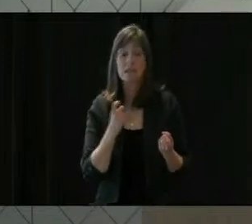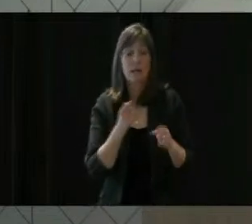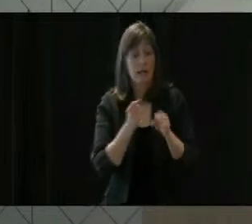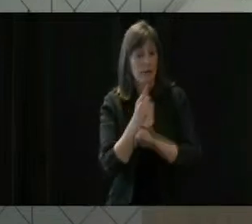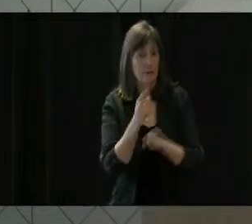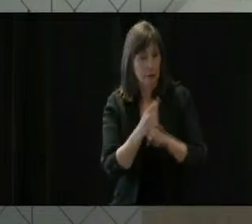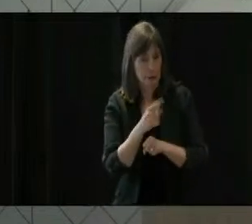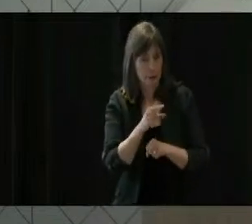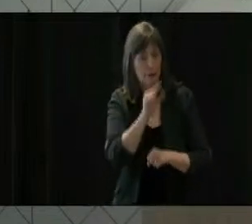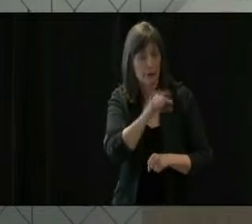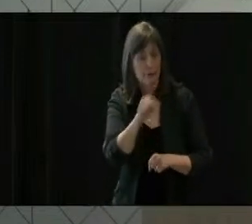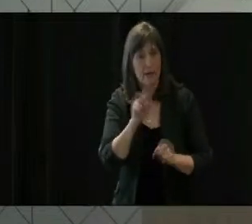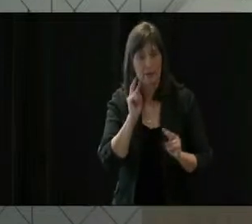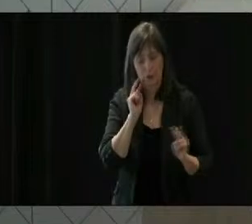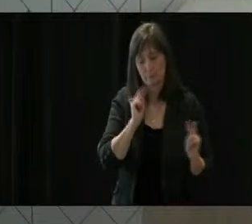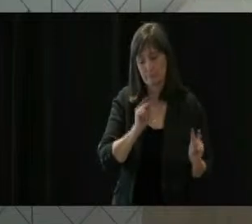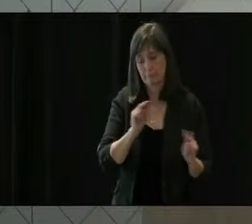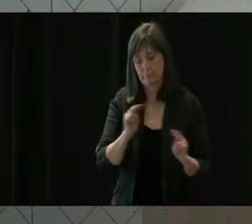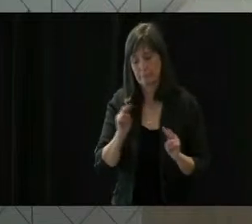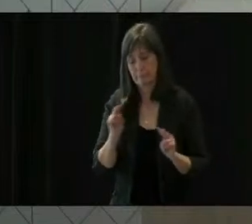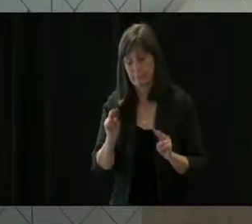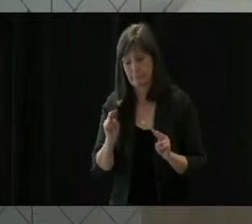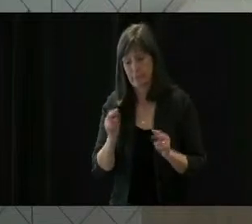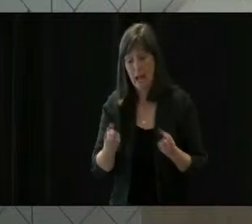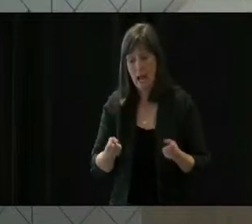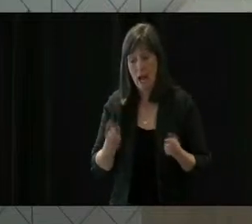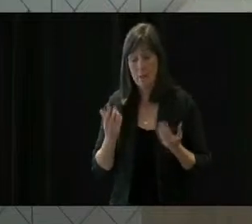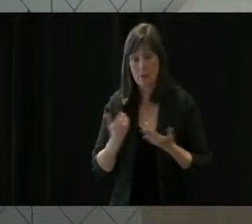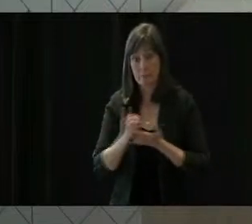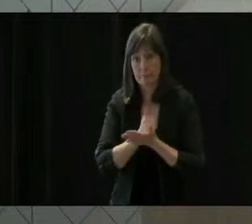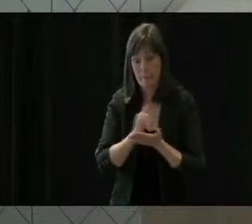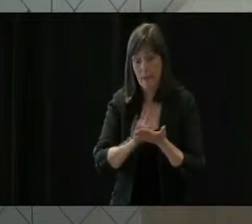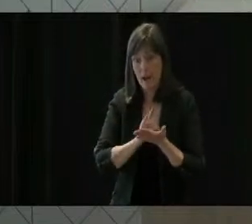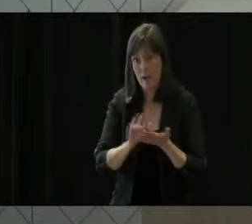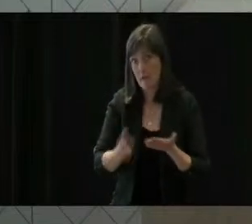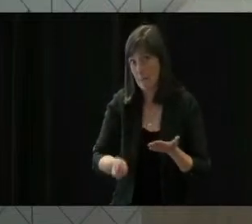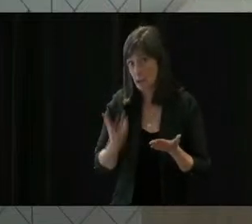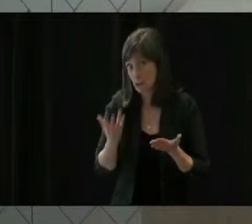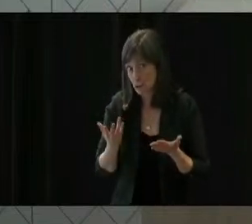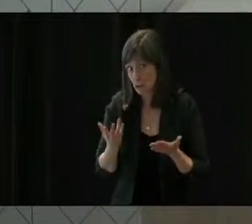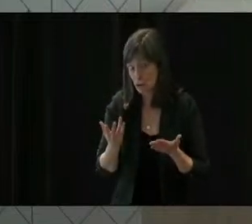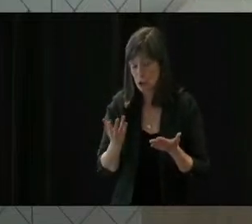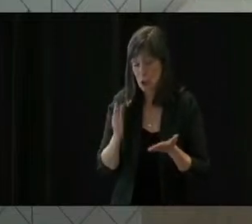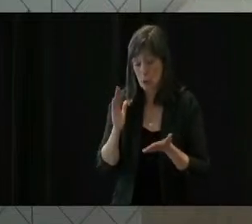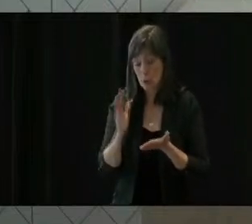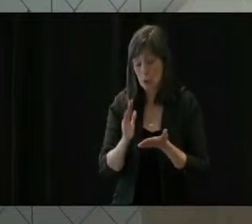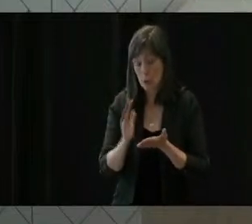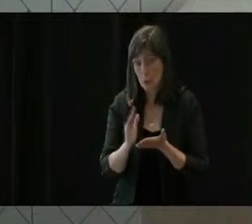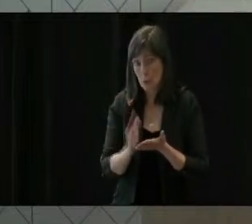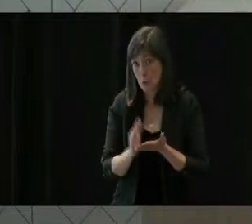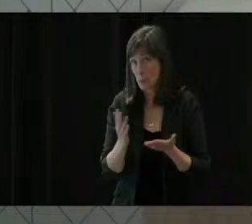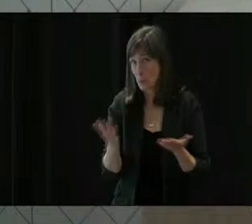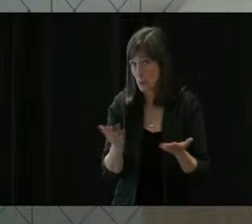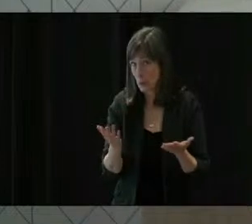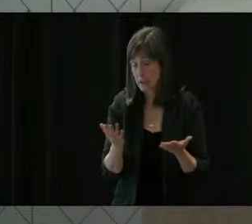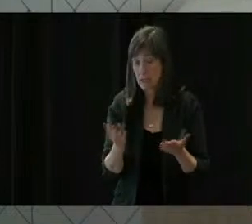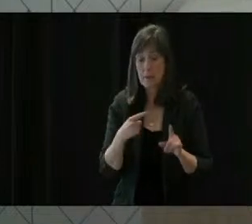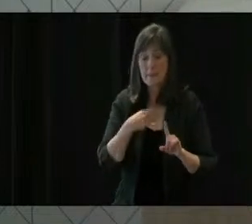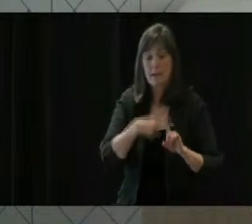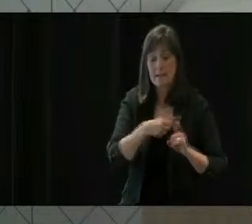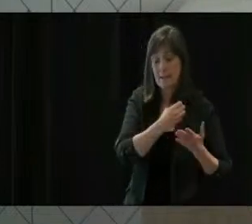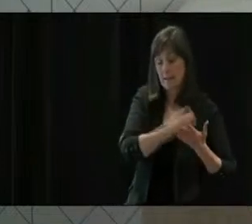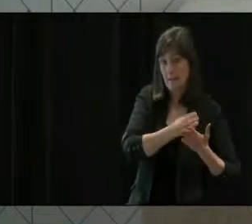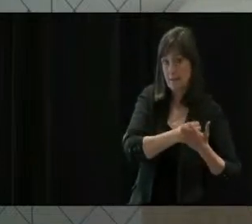year and see how much progress they were making. And they would look at, you know, the economy